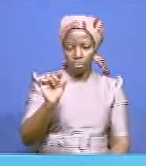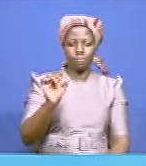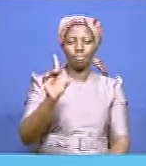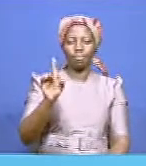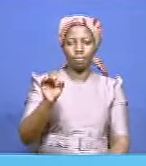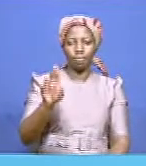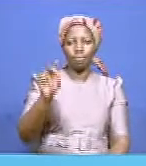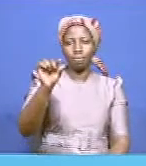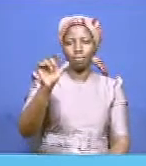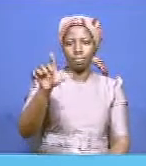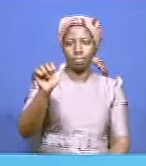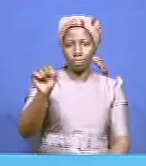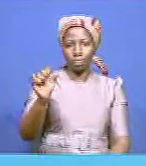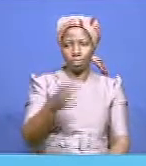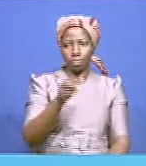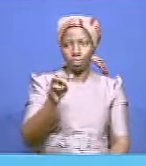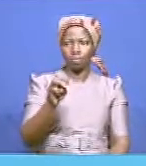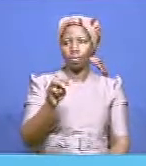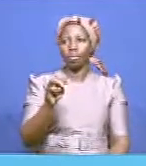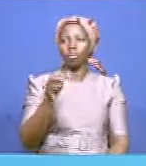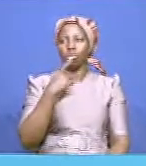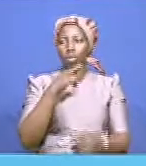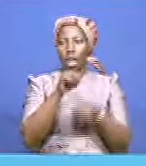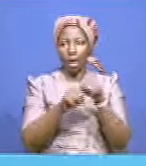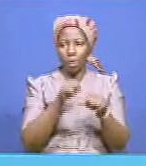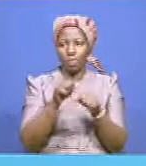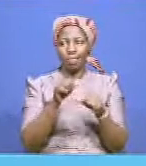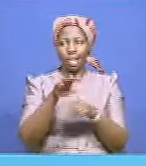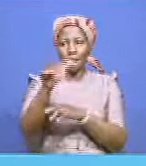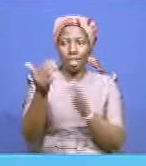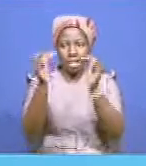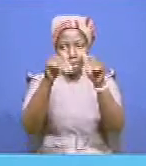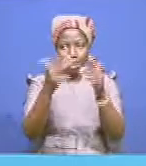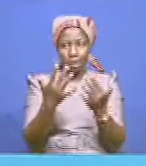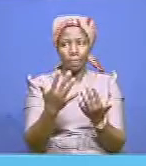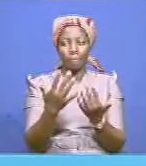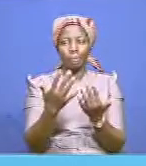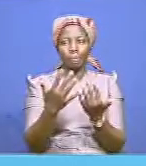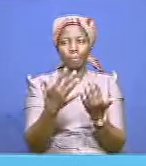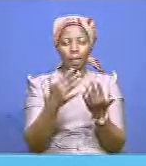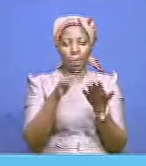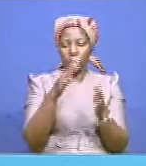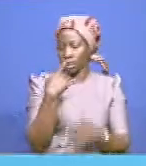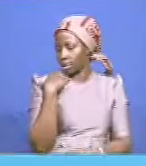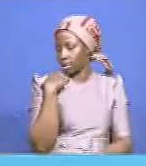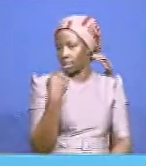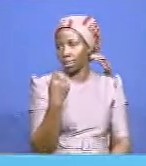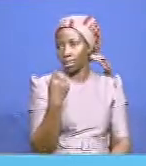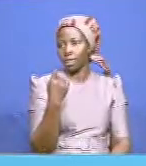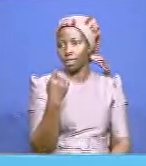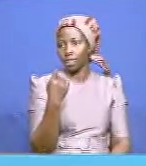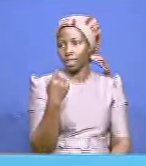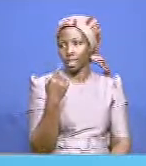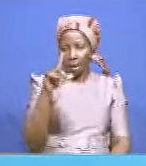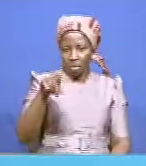a lot about role of county assembly, and most recently, they also